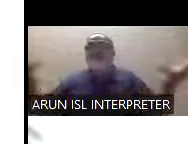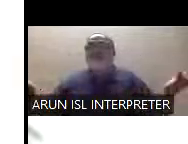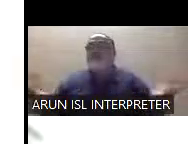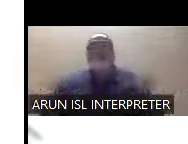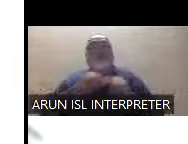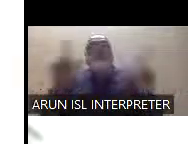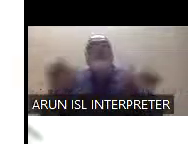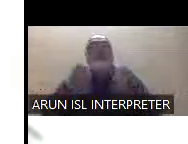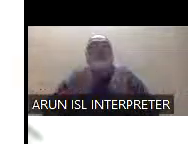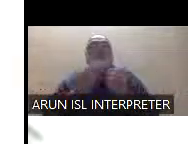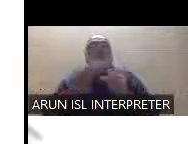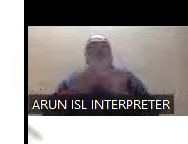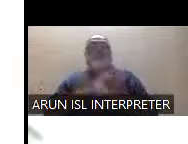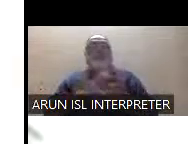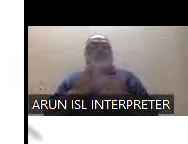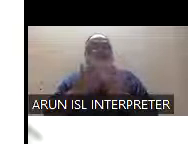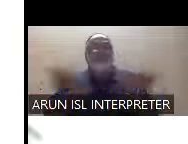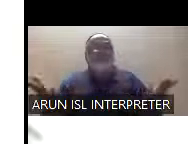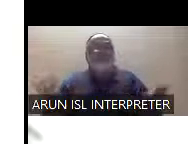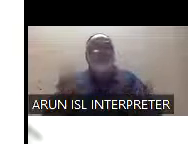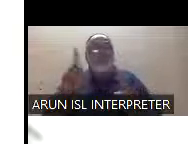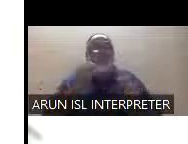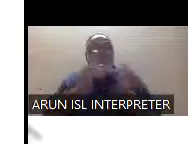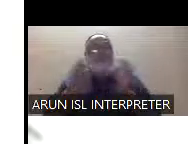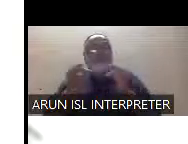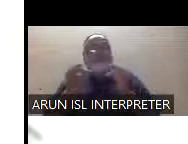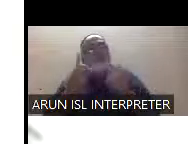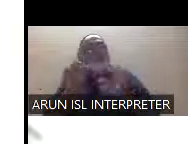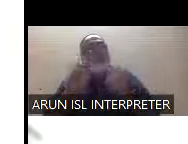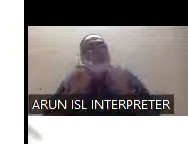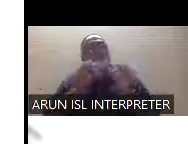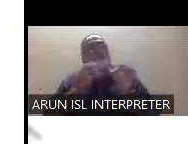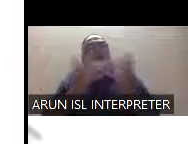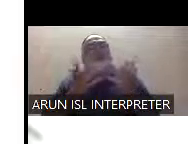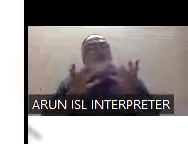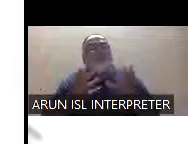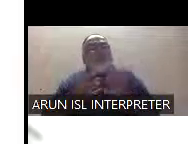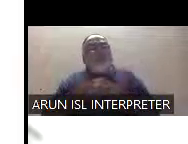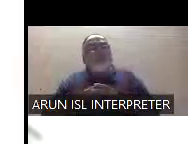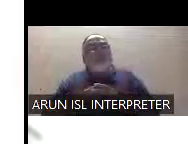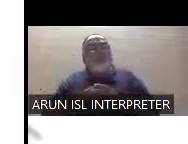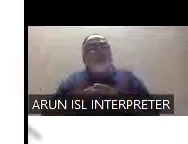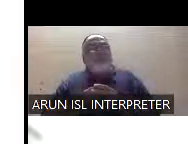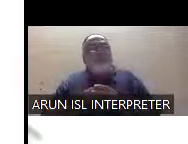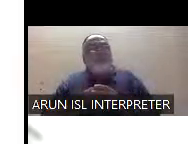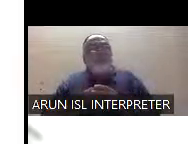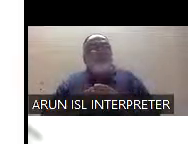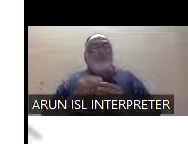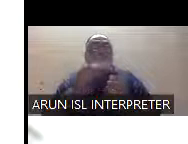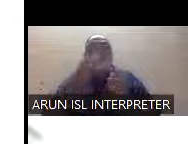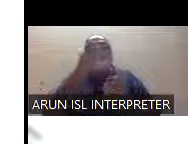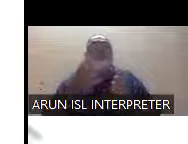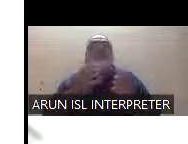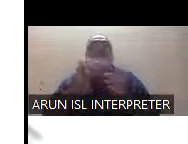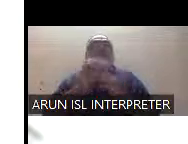with disabilities. One example of a consumer good here is say for example, a Samsung Android phone. It